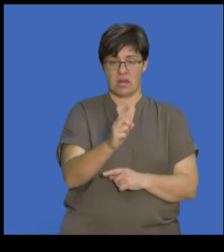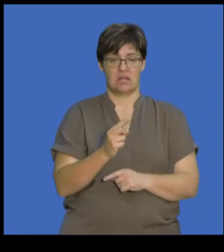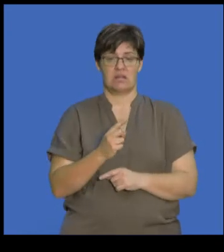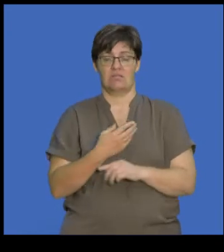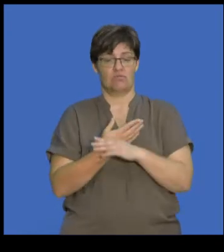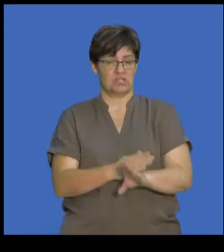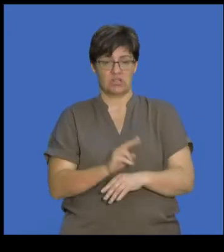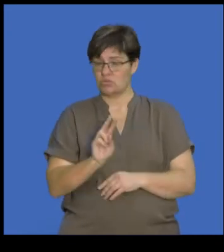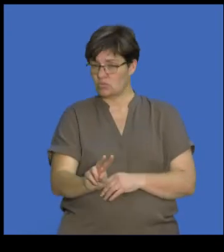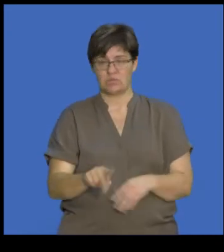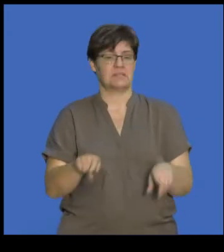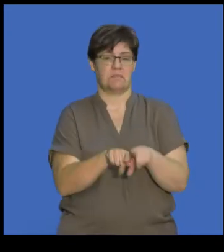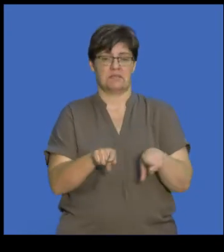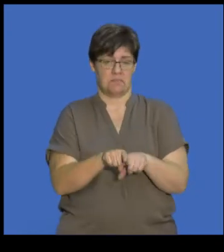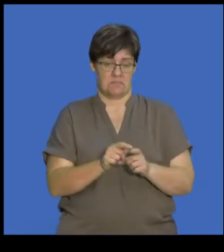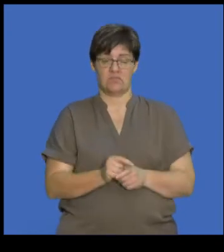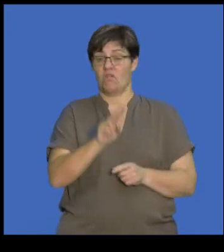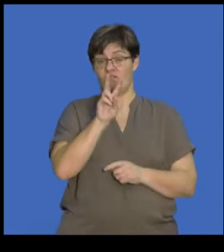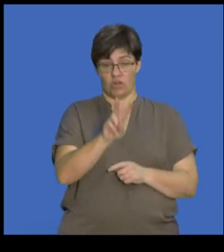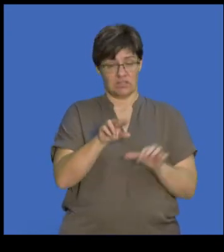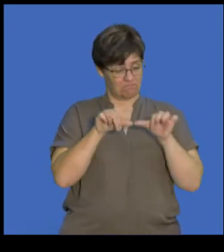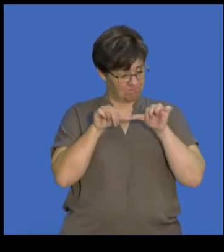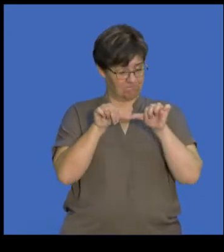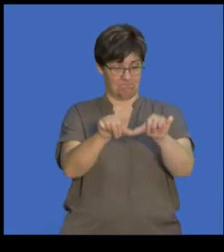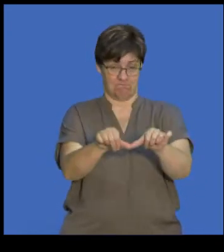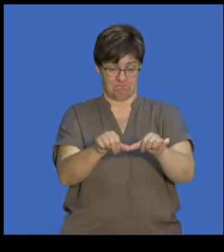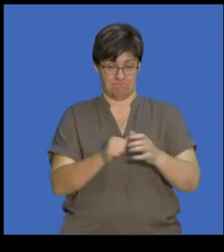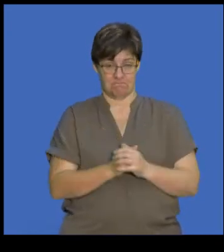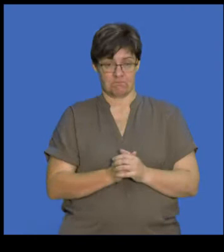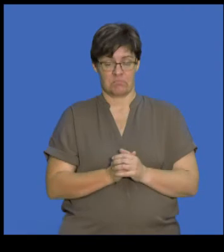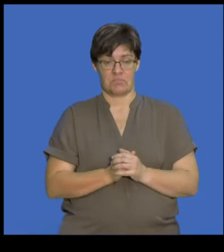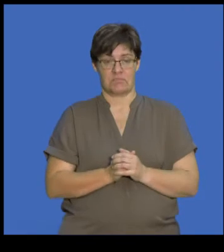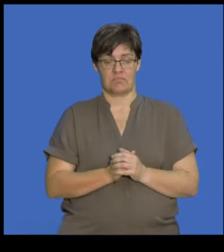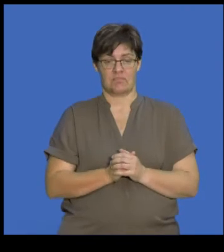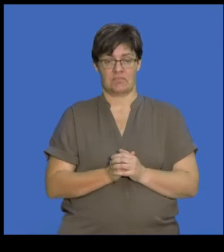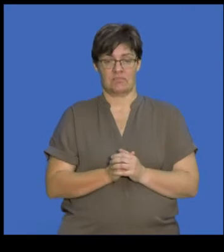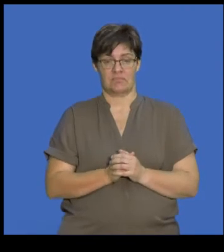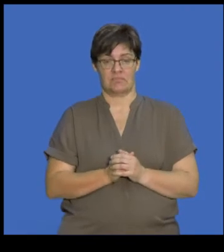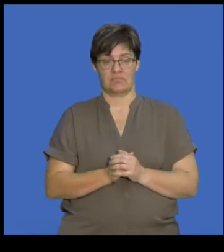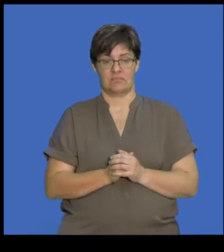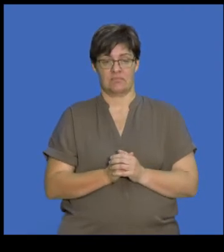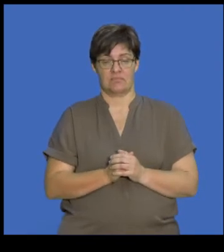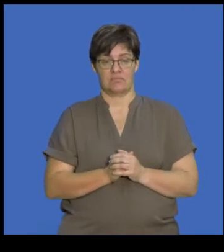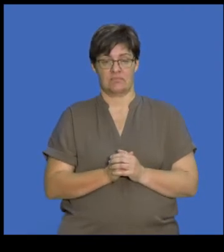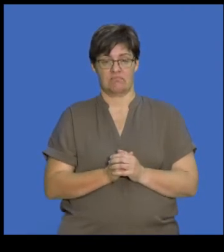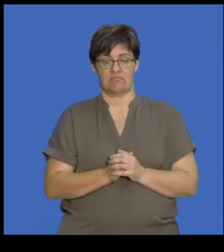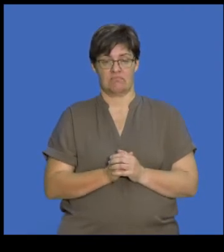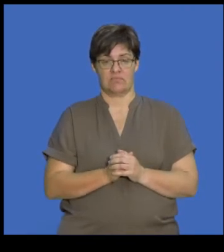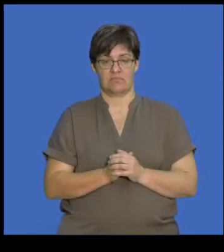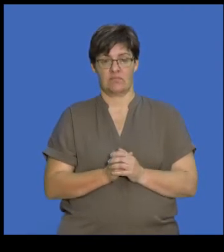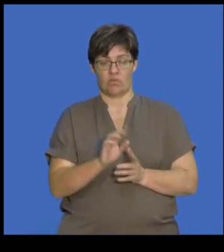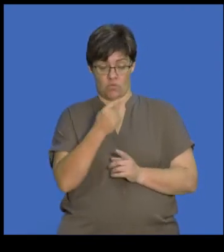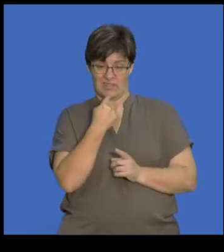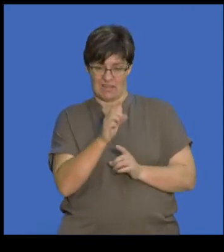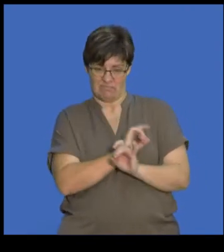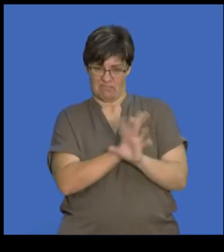resistor 2. So we are saying that voltage remains constant, okay? This is what we are saying in